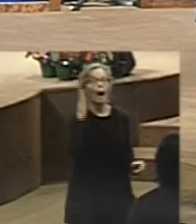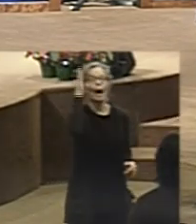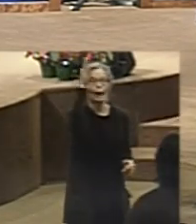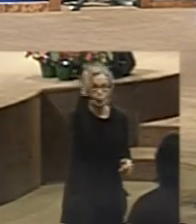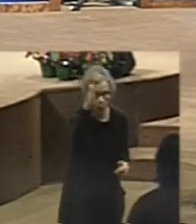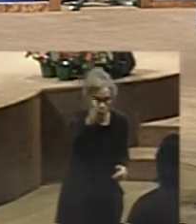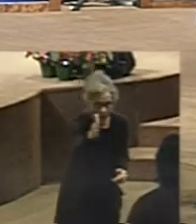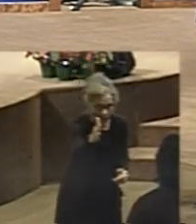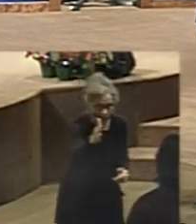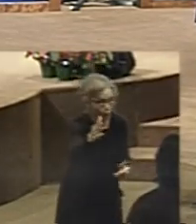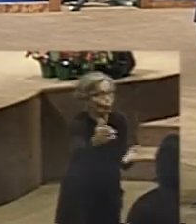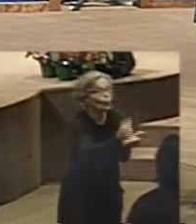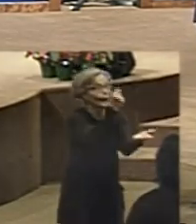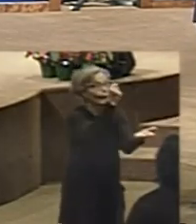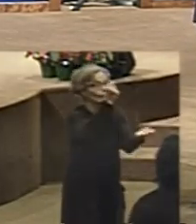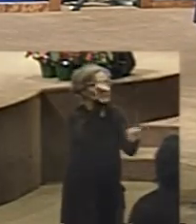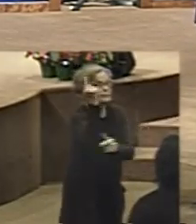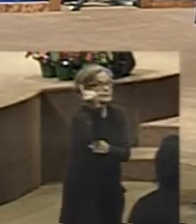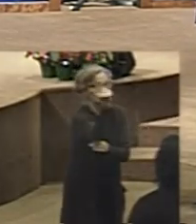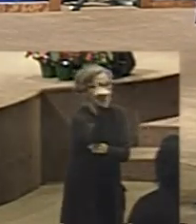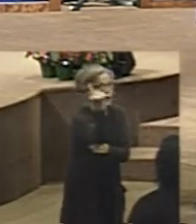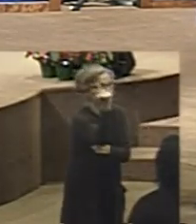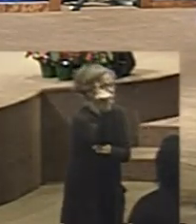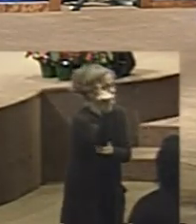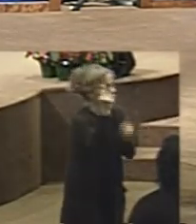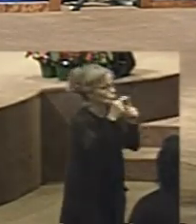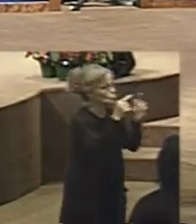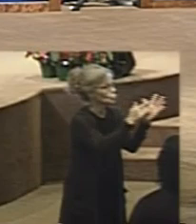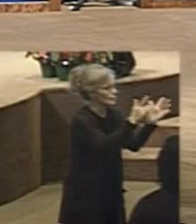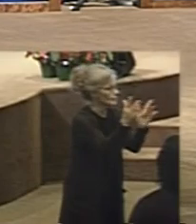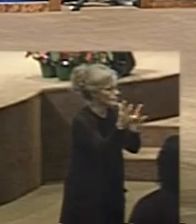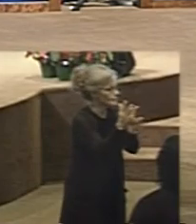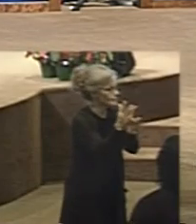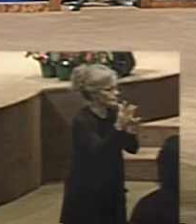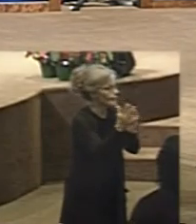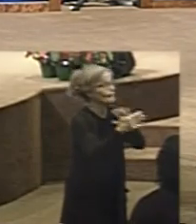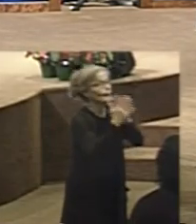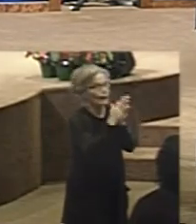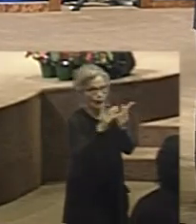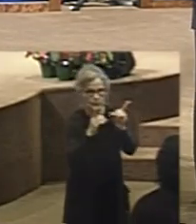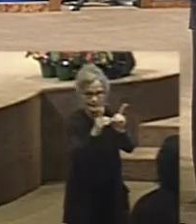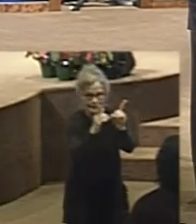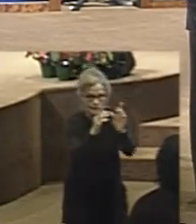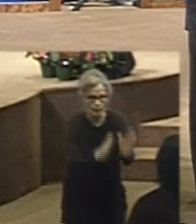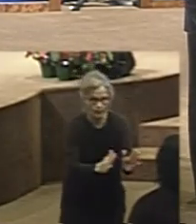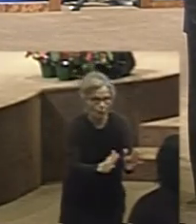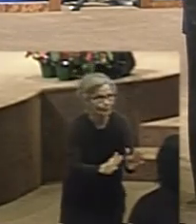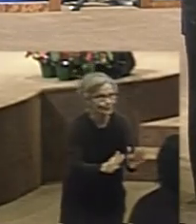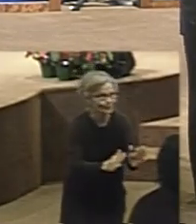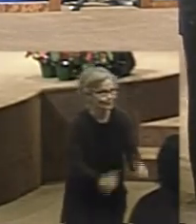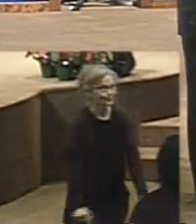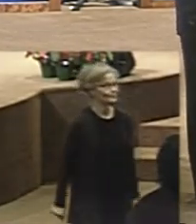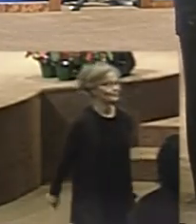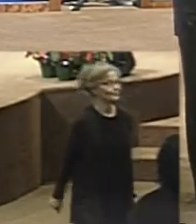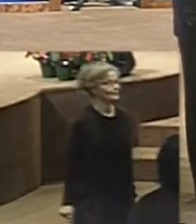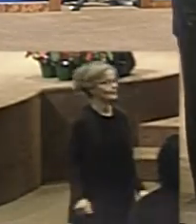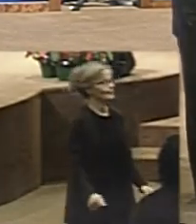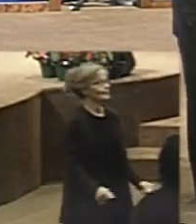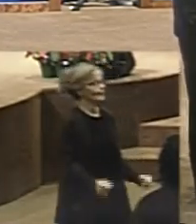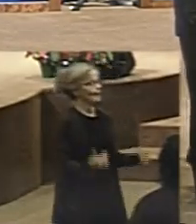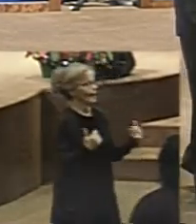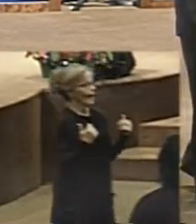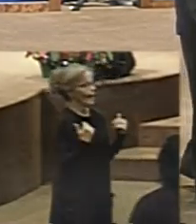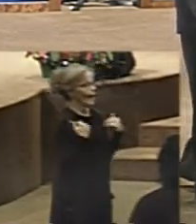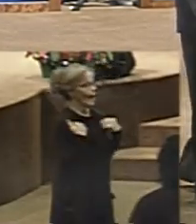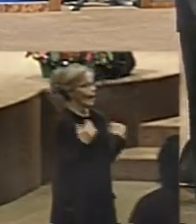disciple. Say, I'm going to make a disciple. Why don't you have the guts? Why don't you have the courage to look